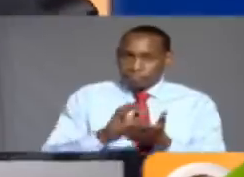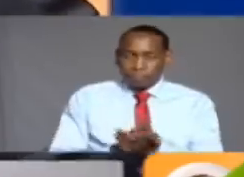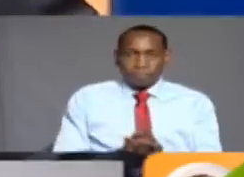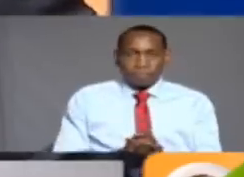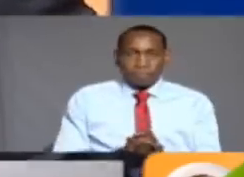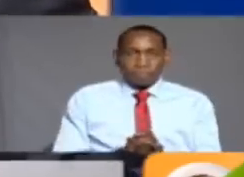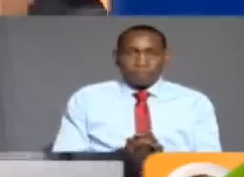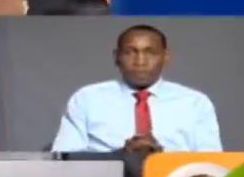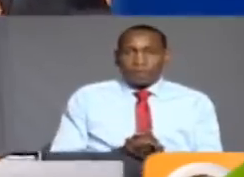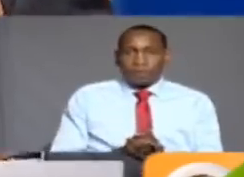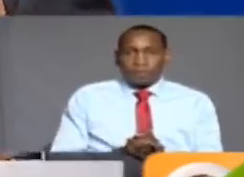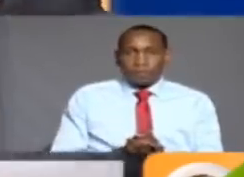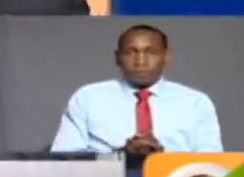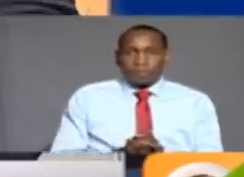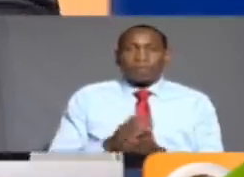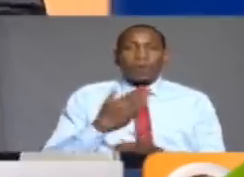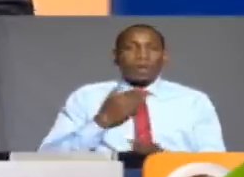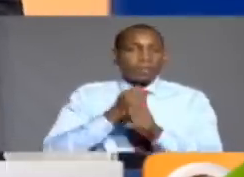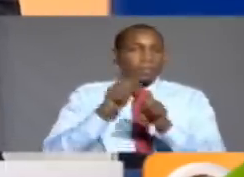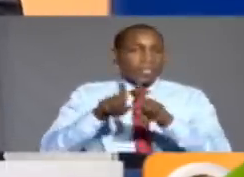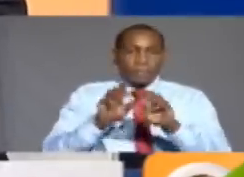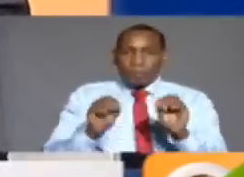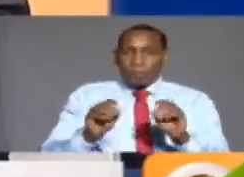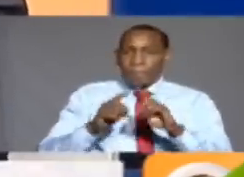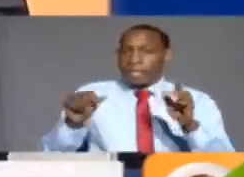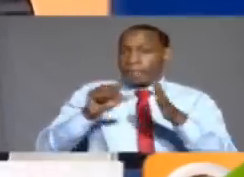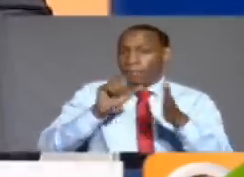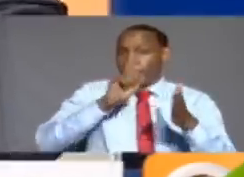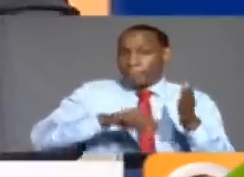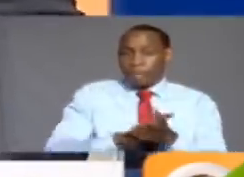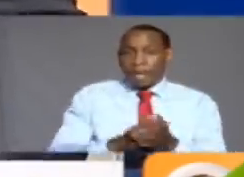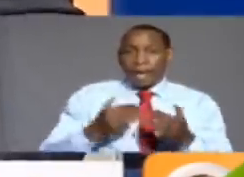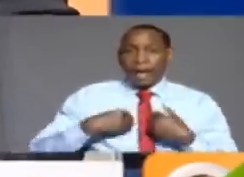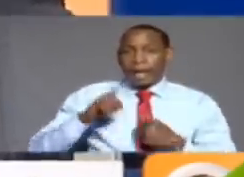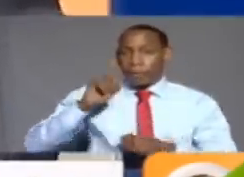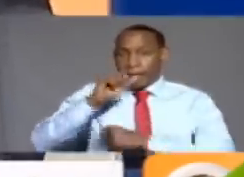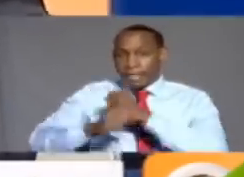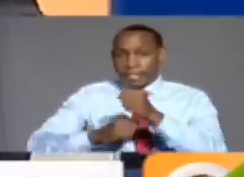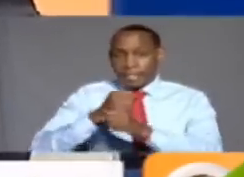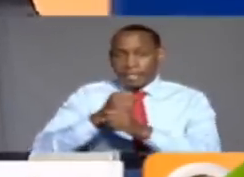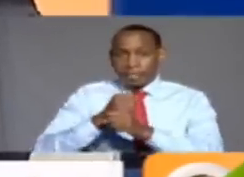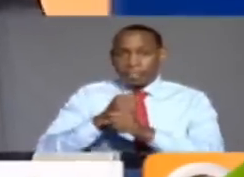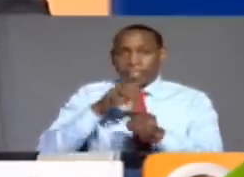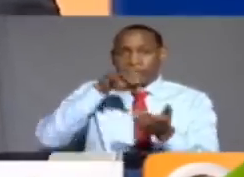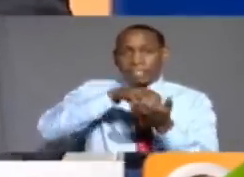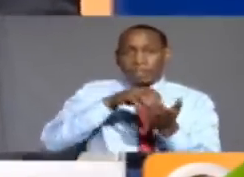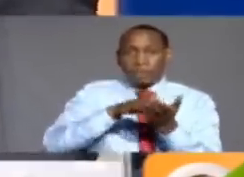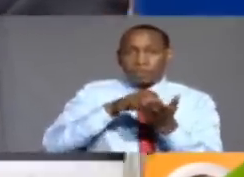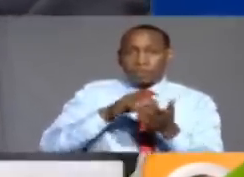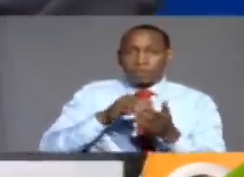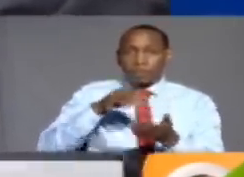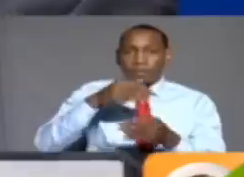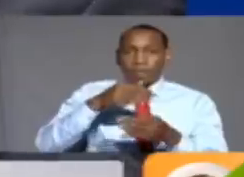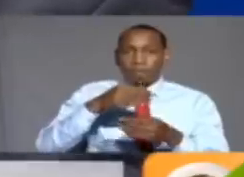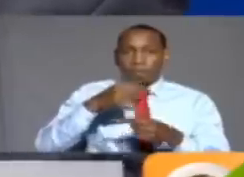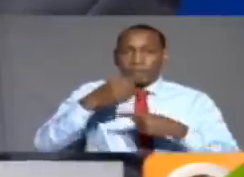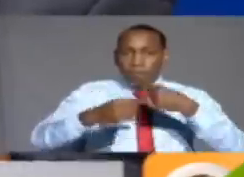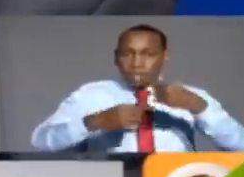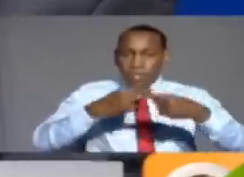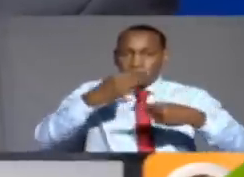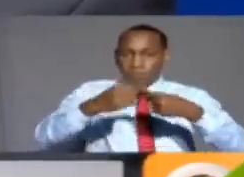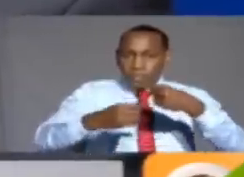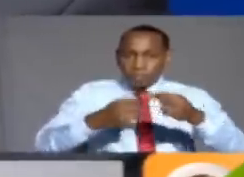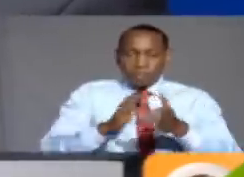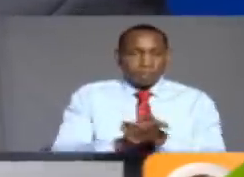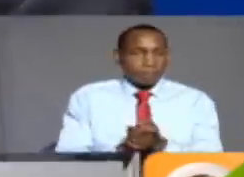we weren't doing it, personally. The problem is this. We had 1 year of a narrative being built on,